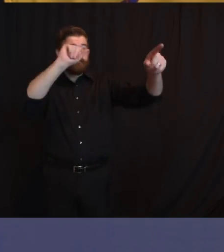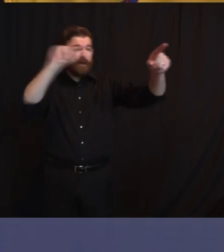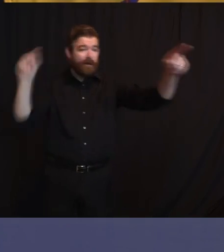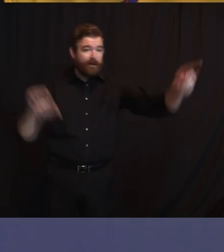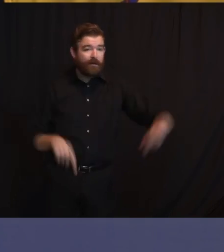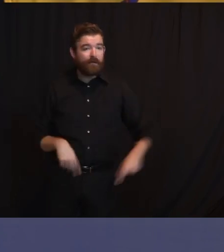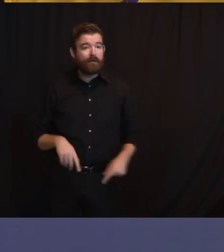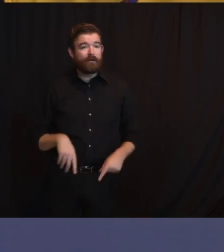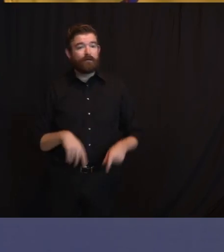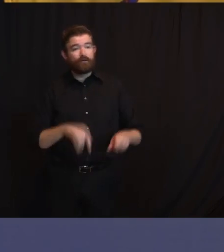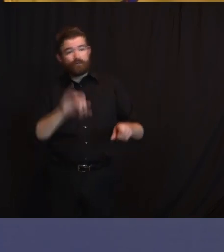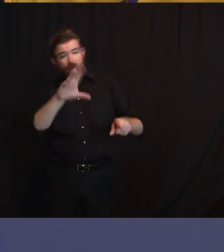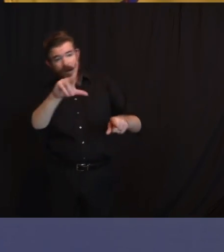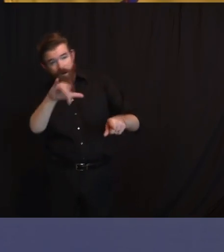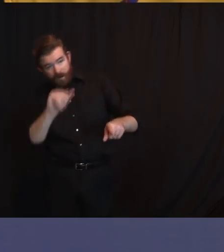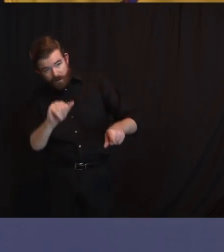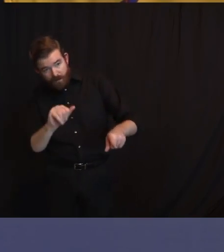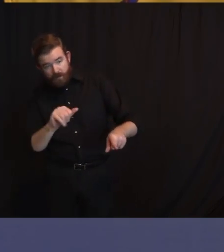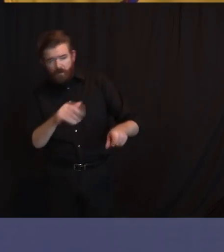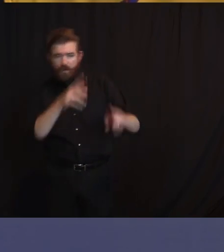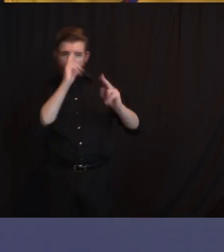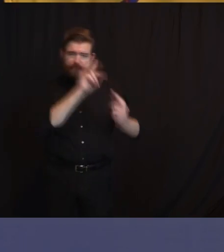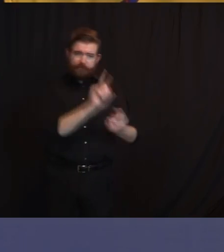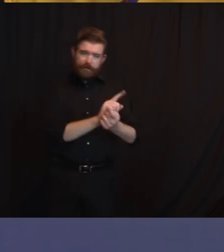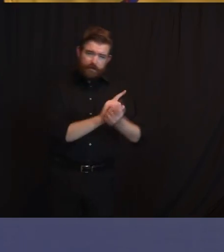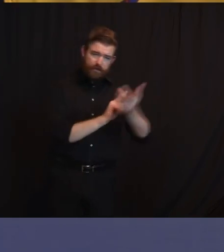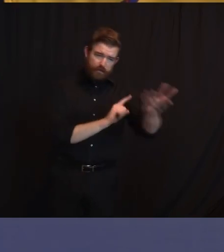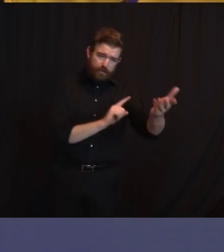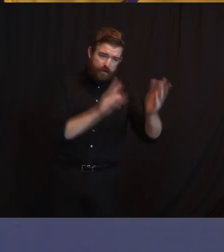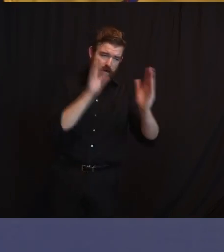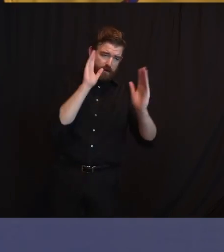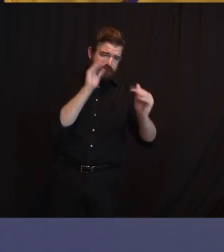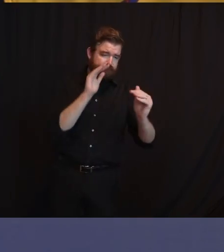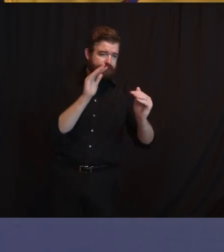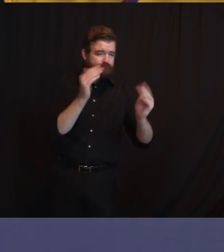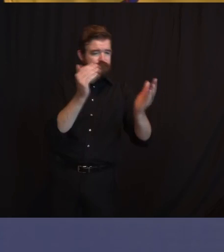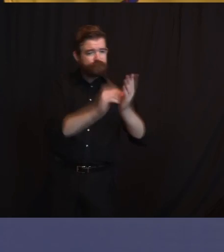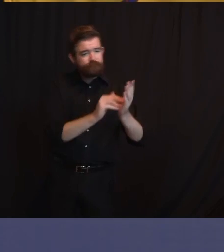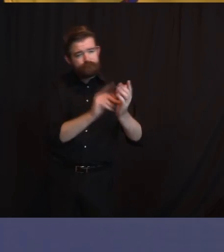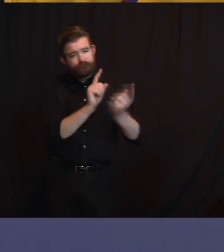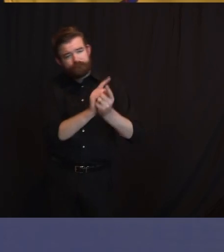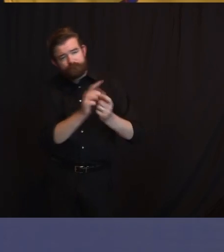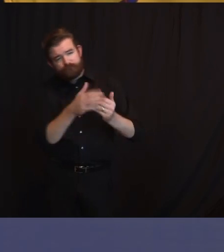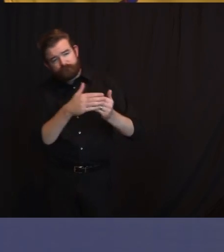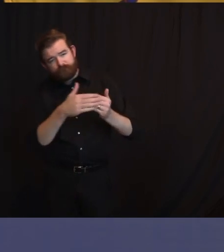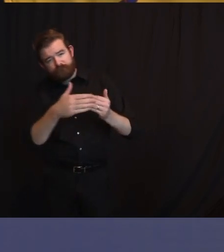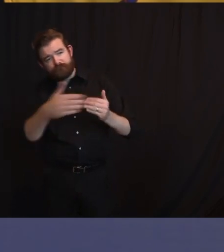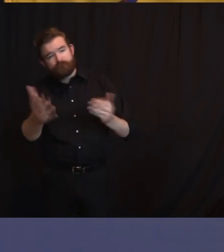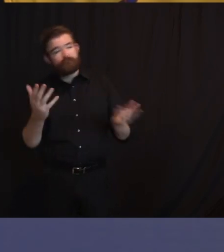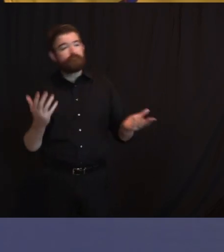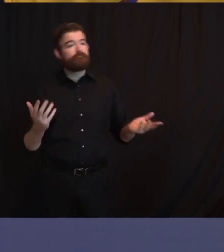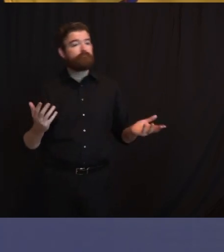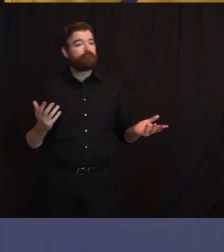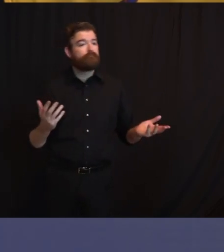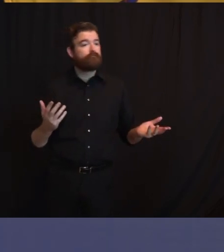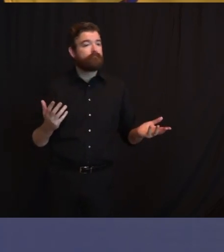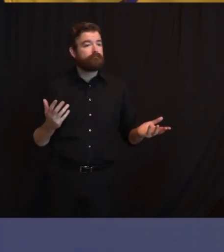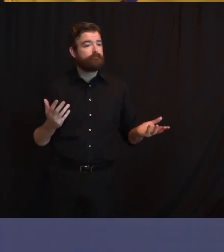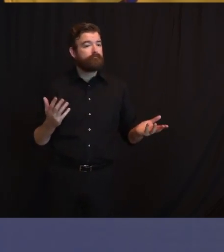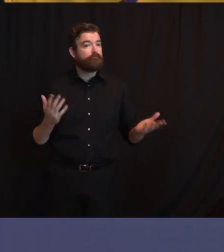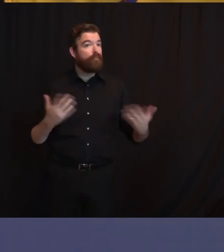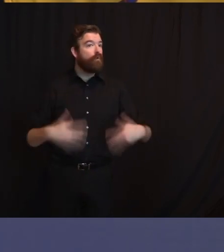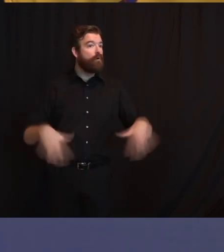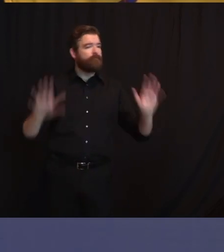honor to meet you like this. I hope that at some point, once this passes, as I mentioned to you on the phone yesterday, we have the chance to meet with